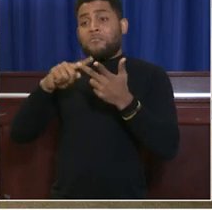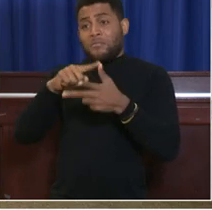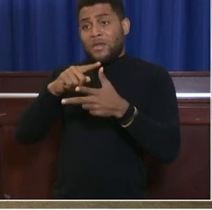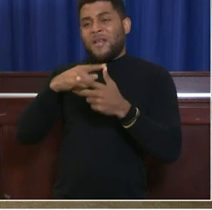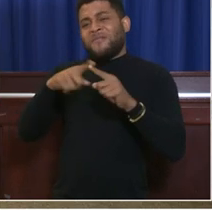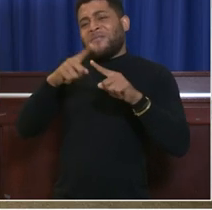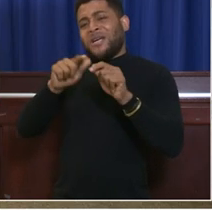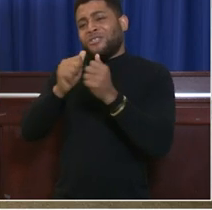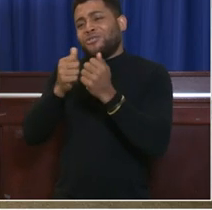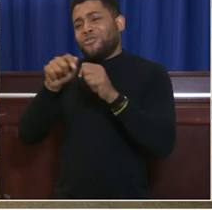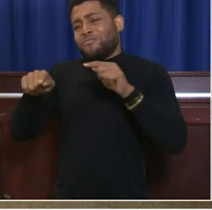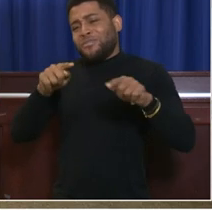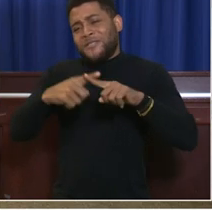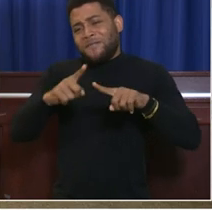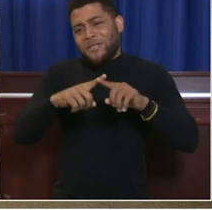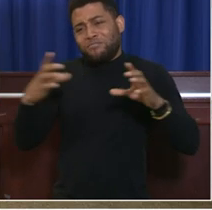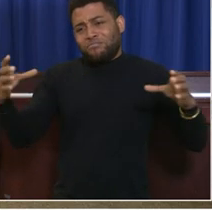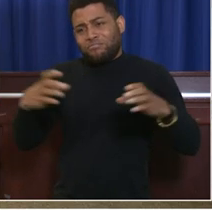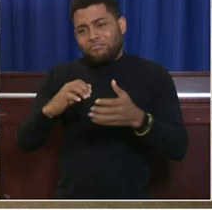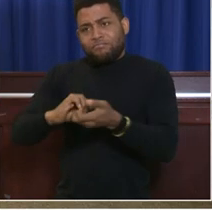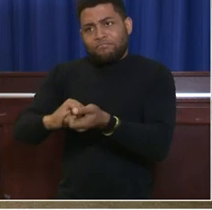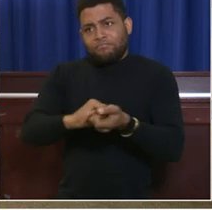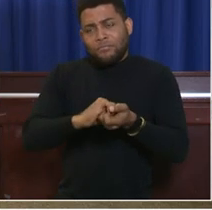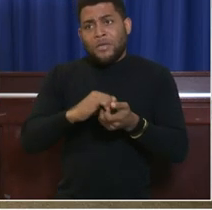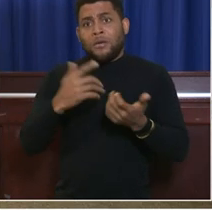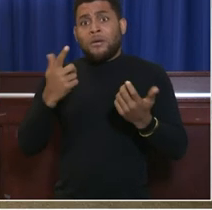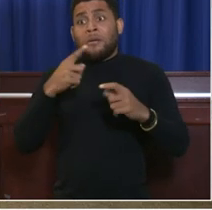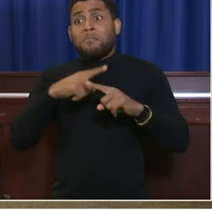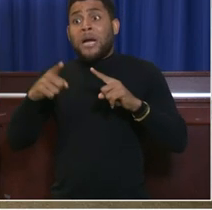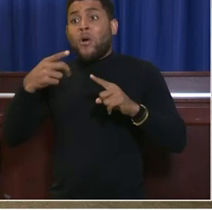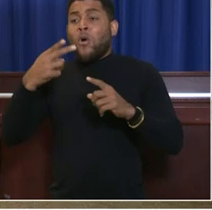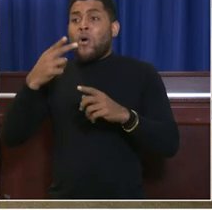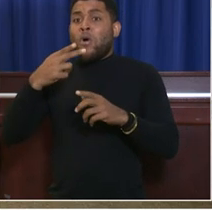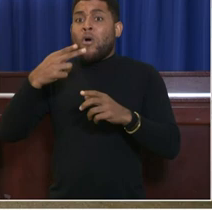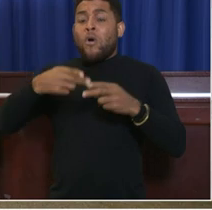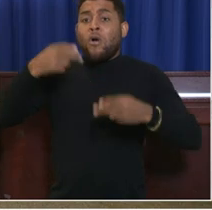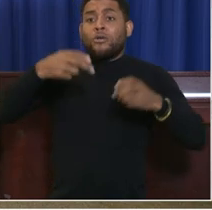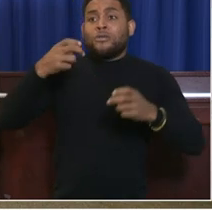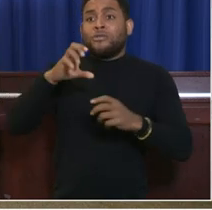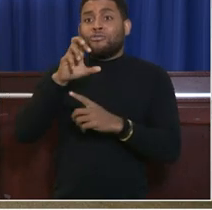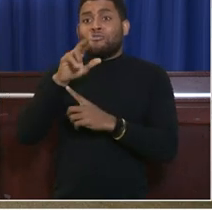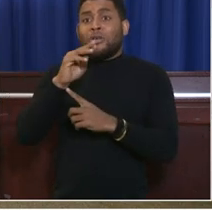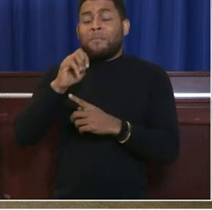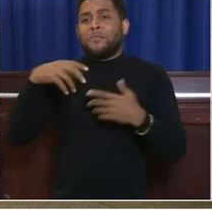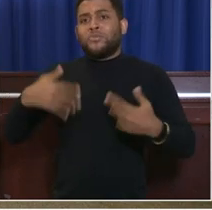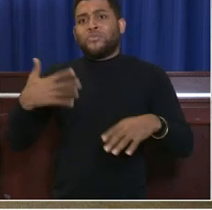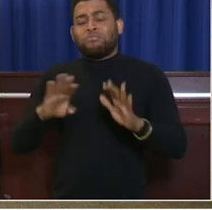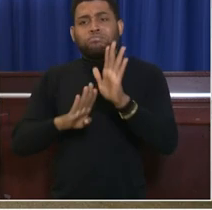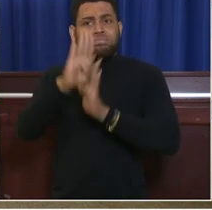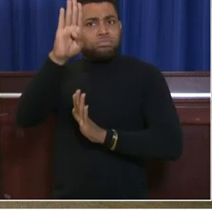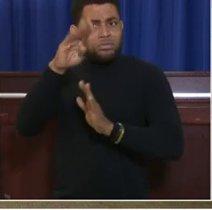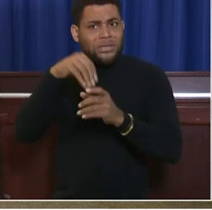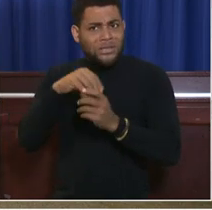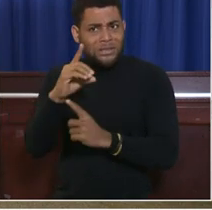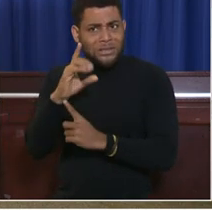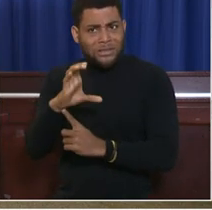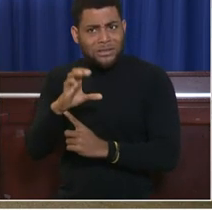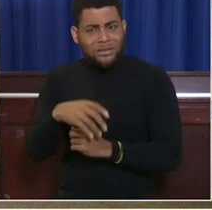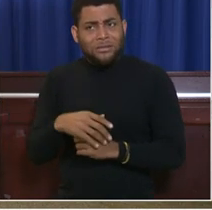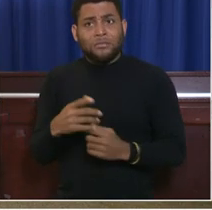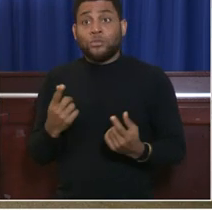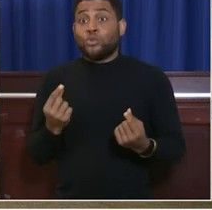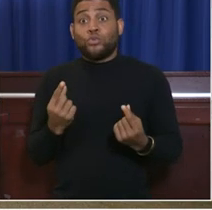by supervised defendants. That was a major concern for all of us. So we got together with CSOSA,